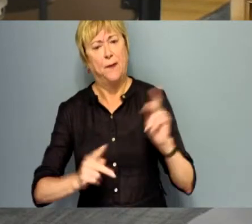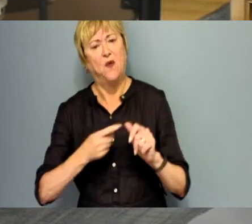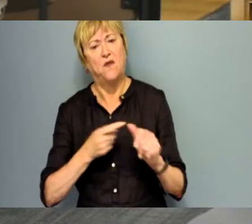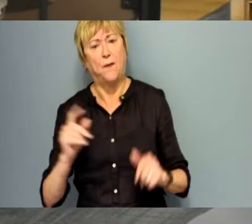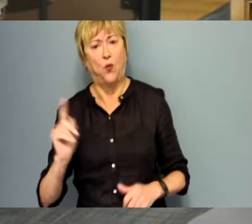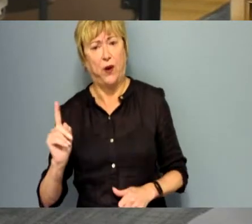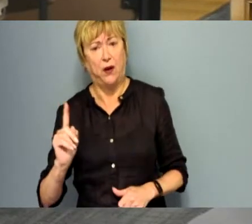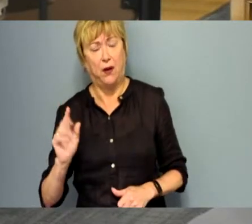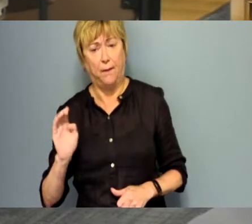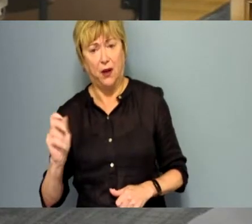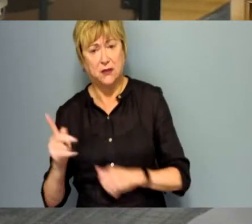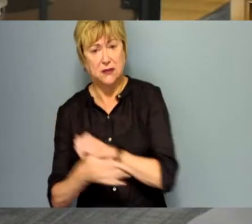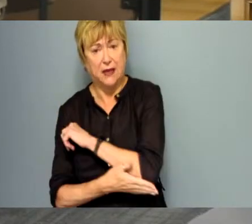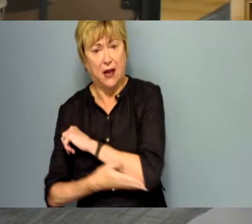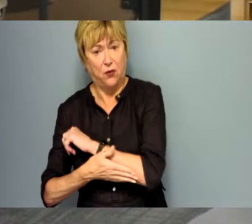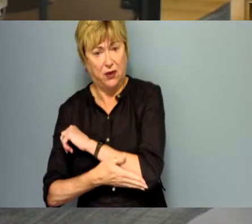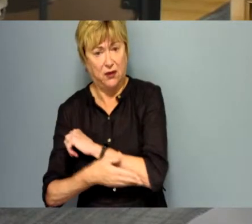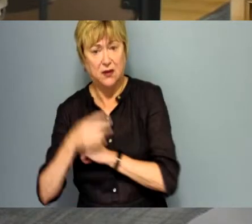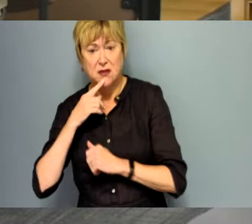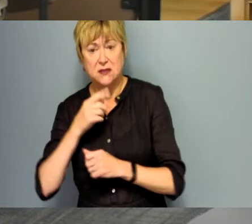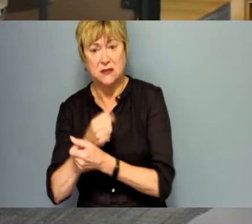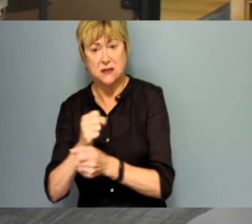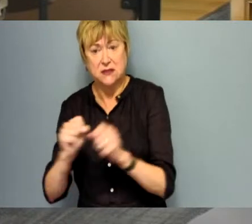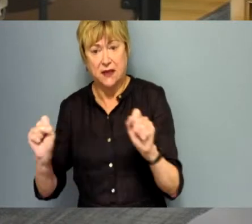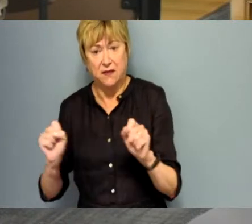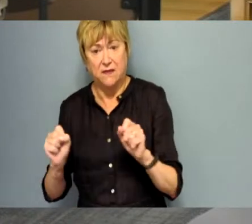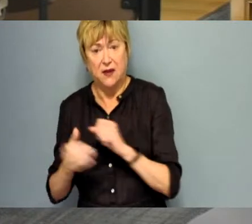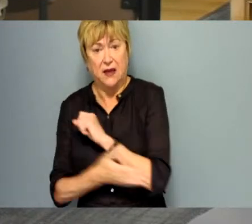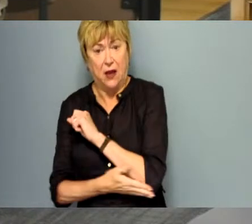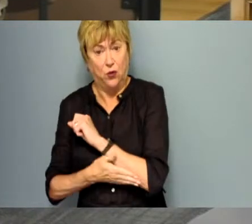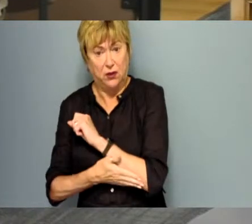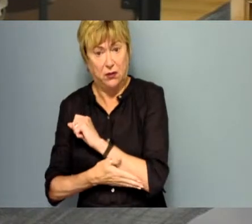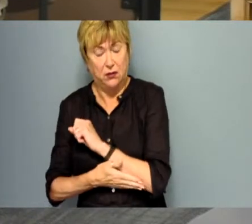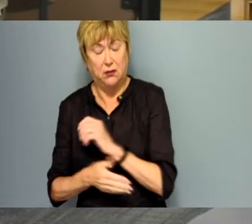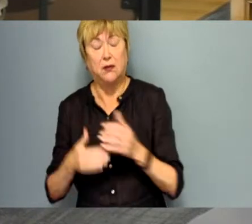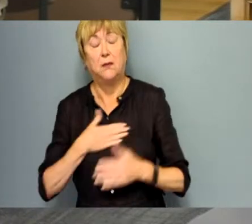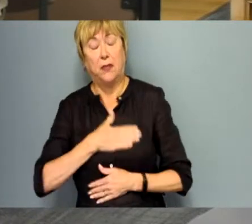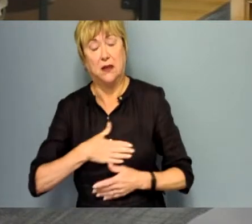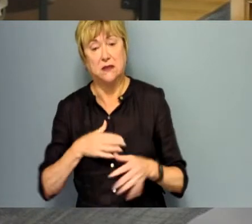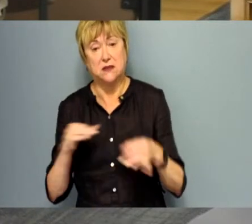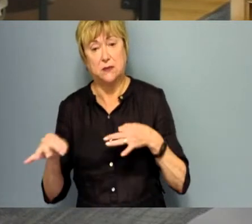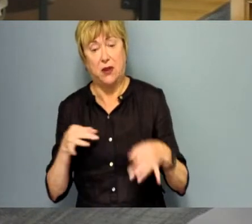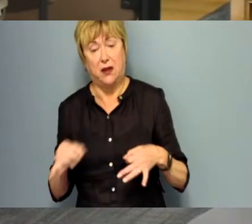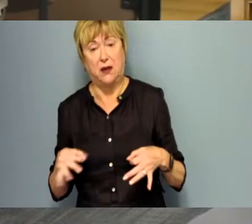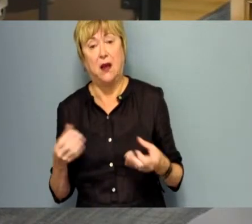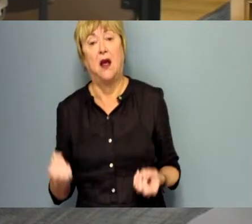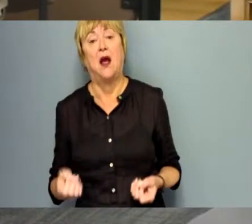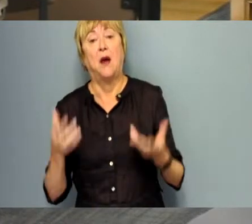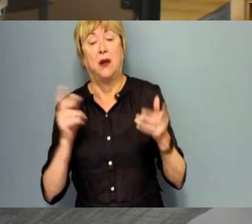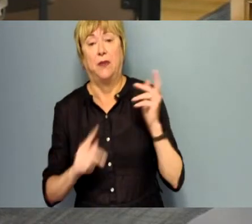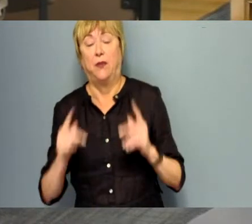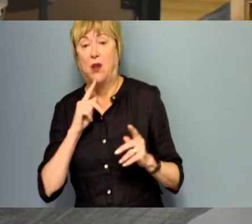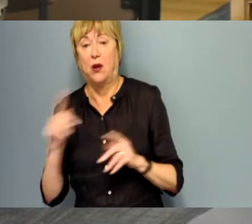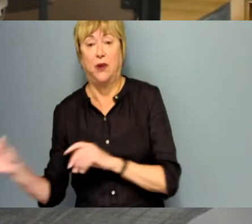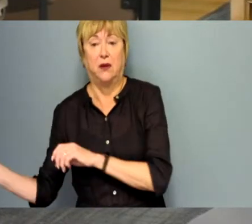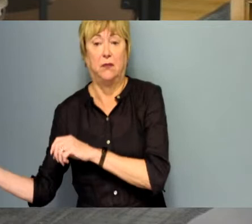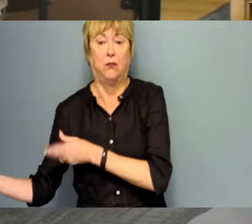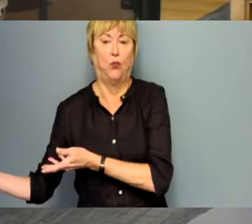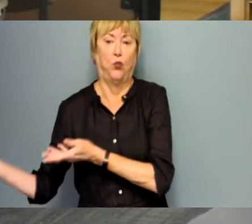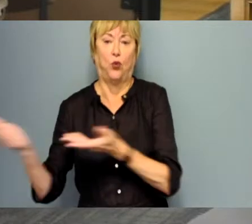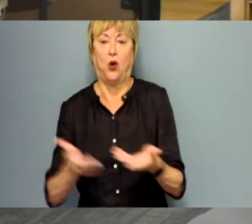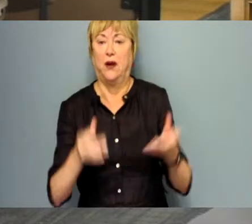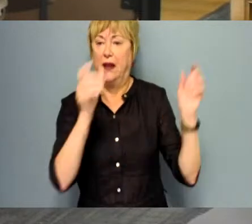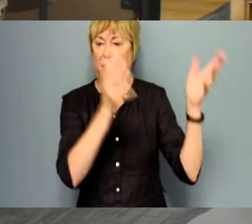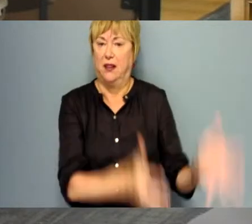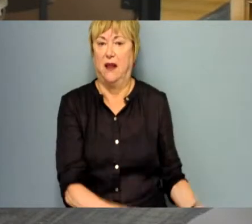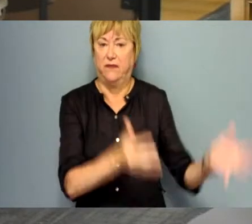because Bucks County is a sanctuary county? Please explain this. How many people are being deposited into our county?